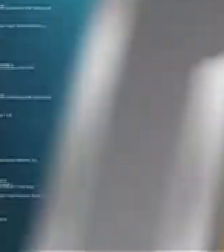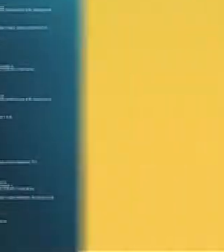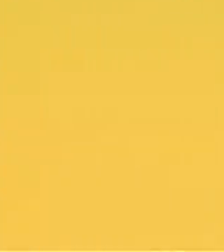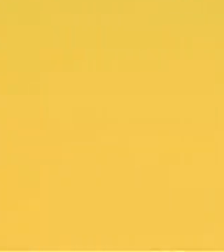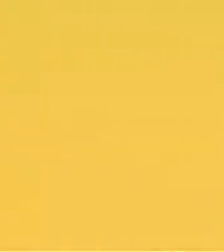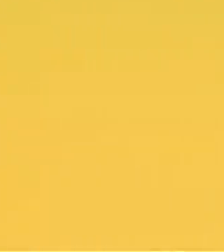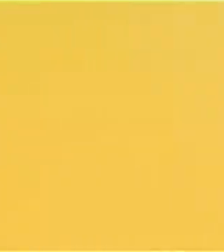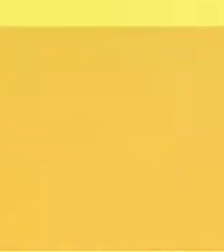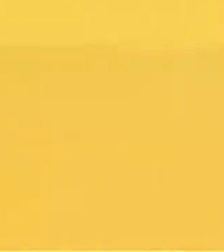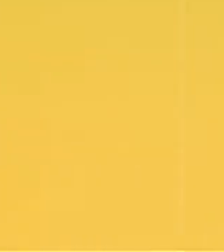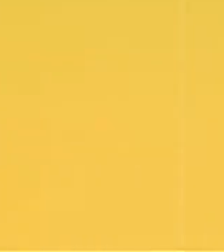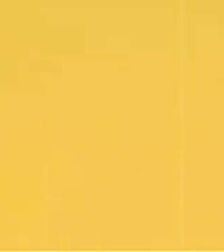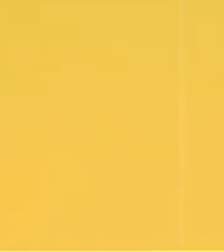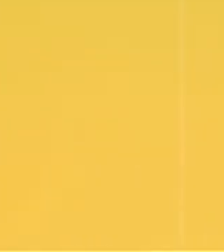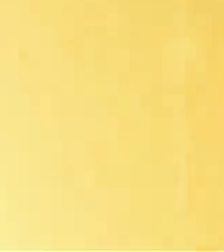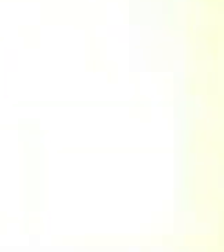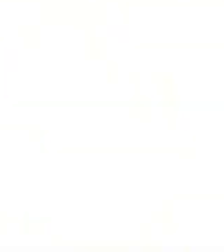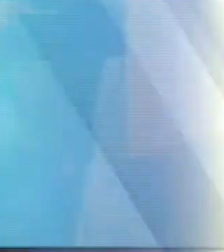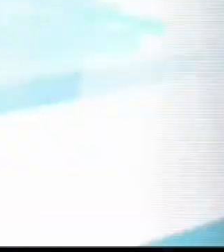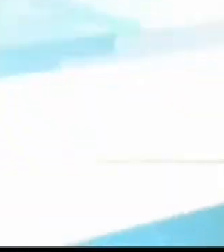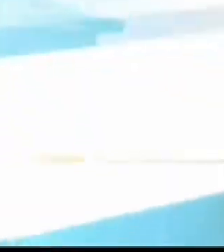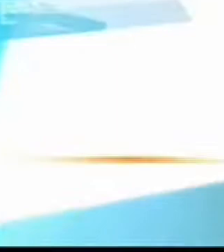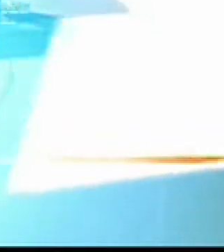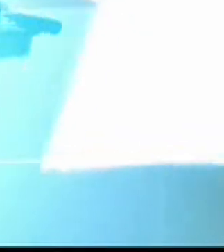now in HD.